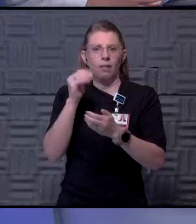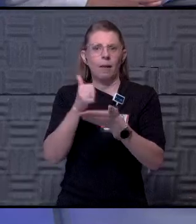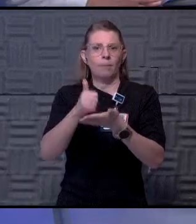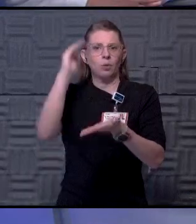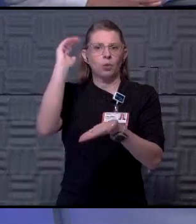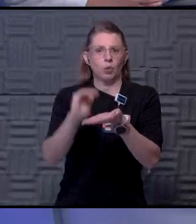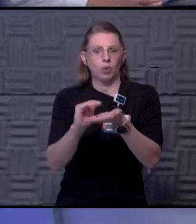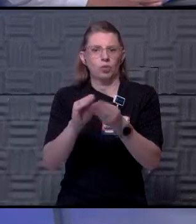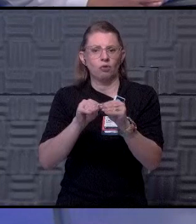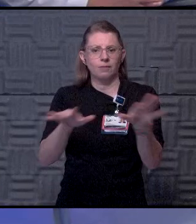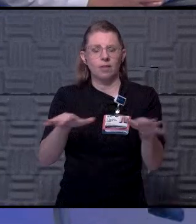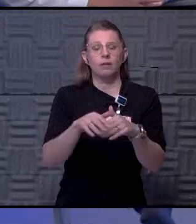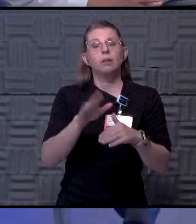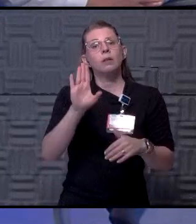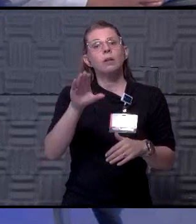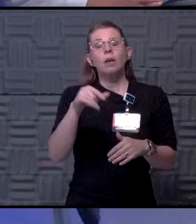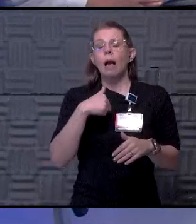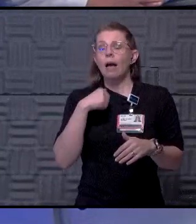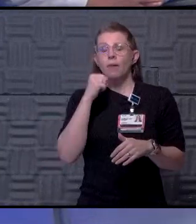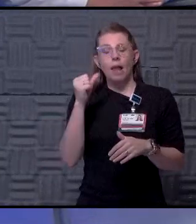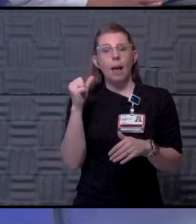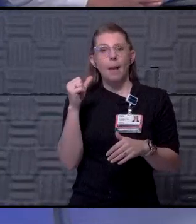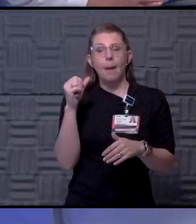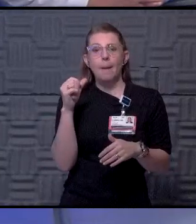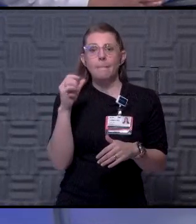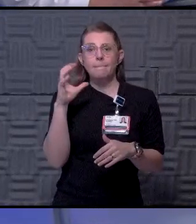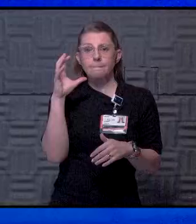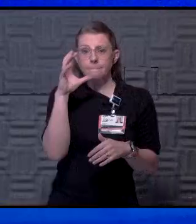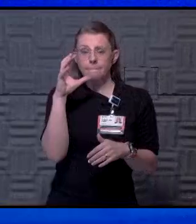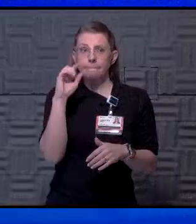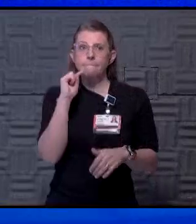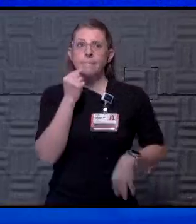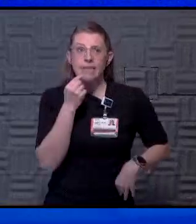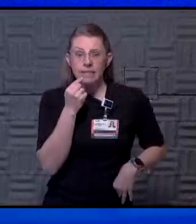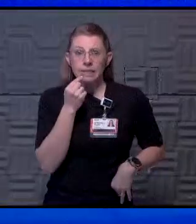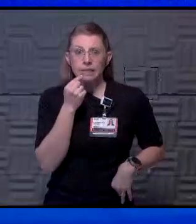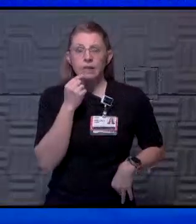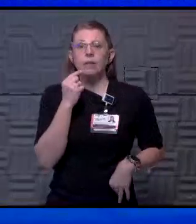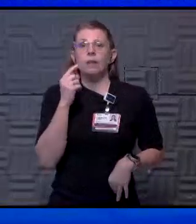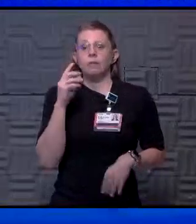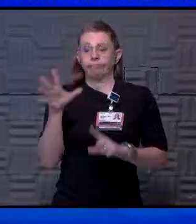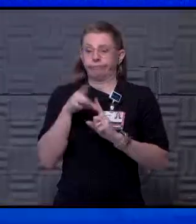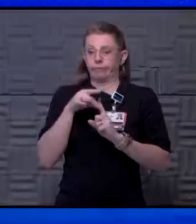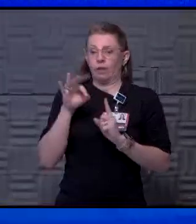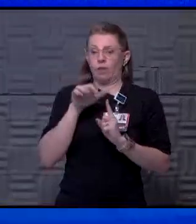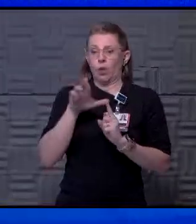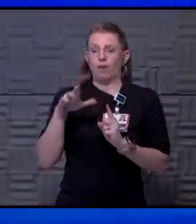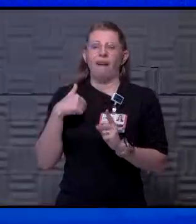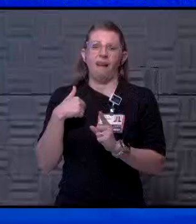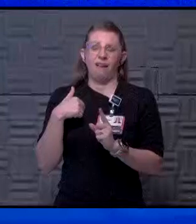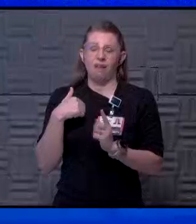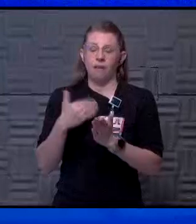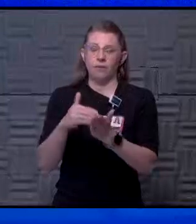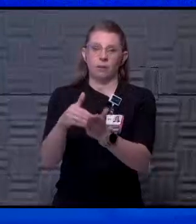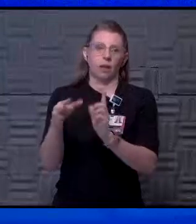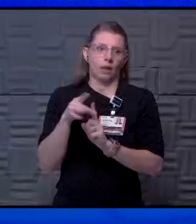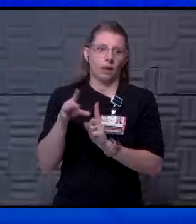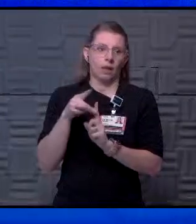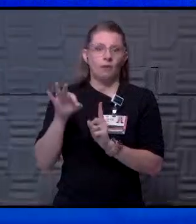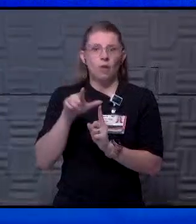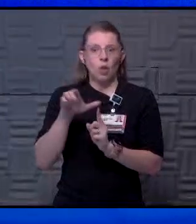say, I have not missed having influenza. I'm one of those guys who kind of gets influenza a lot, so I have not